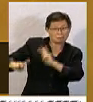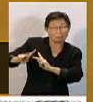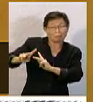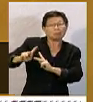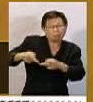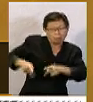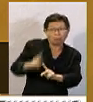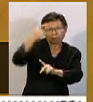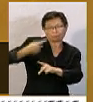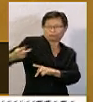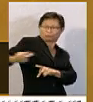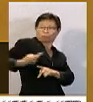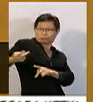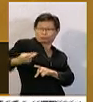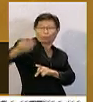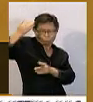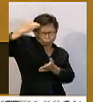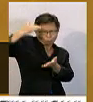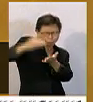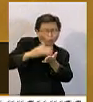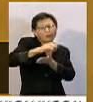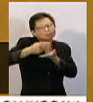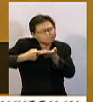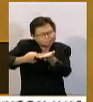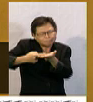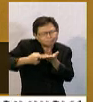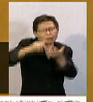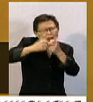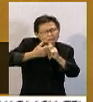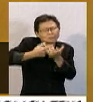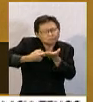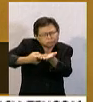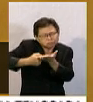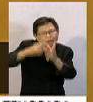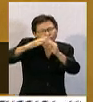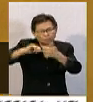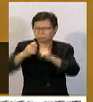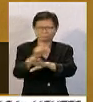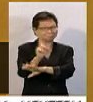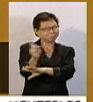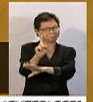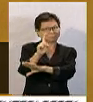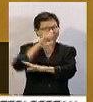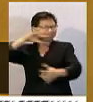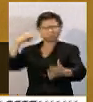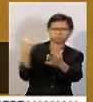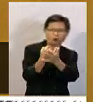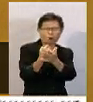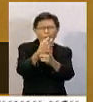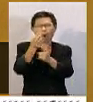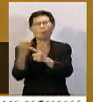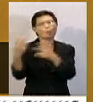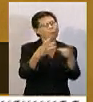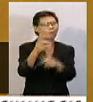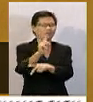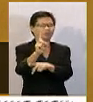other to negotiate and settle their conflicts, not through violence, not through wars,